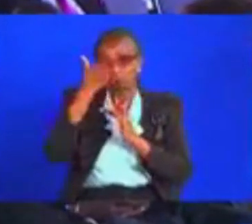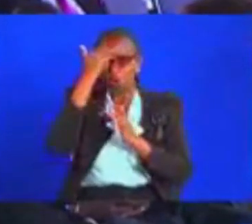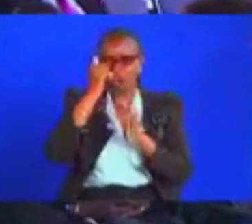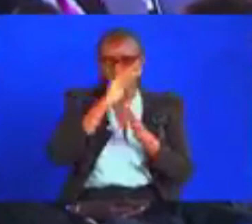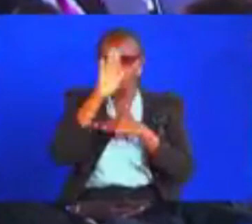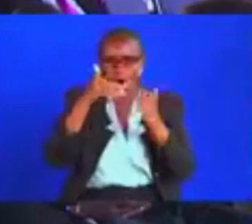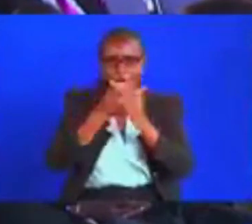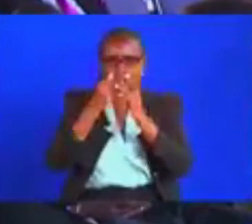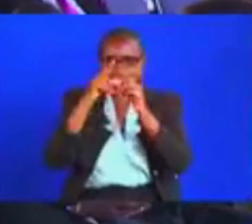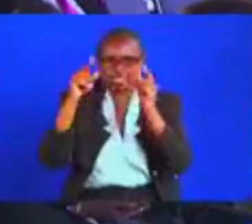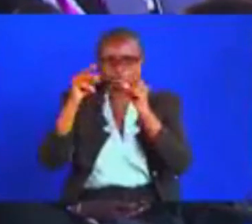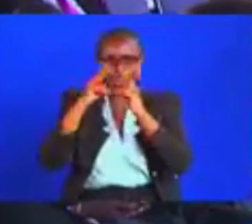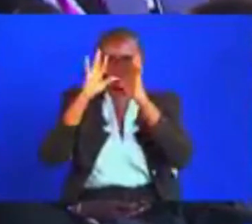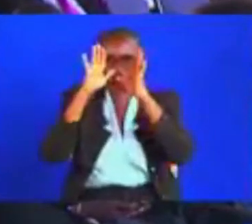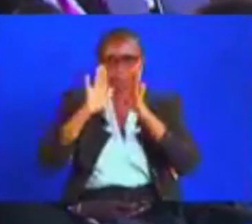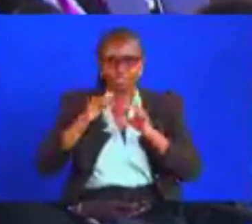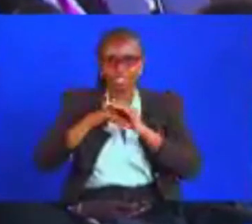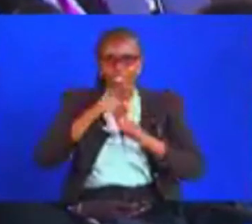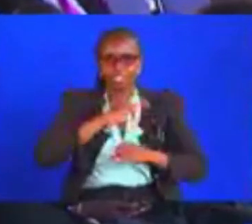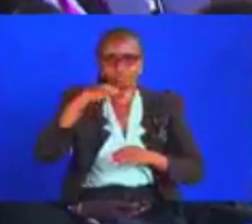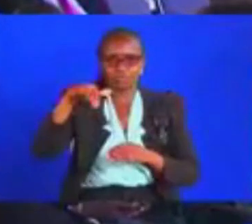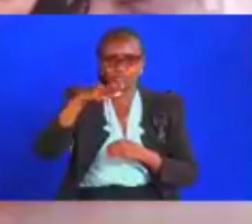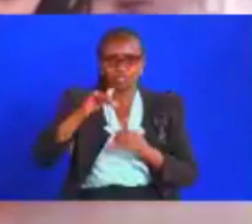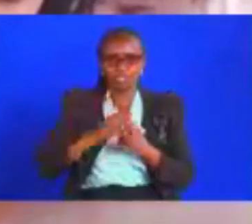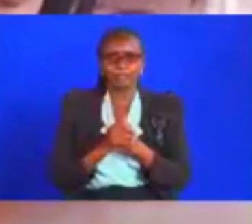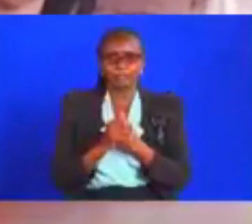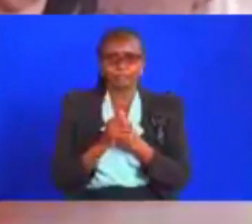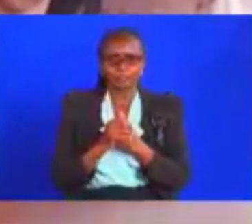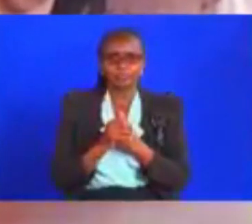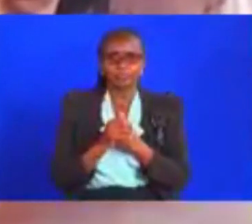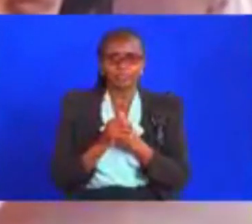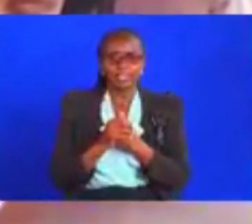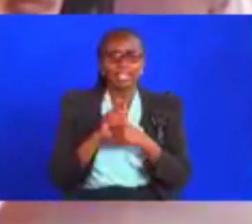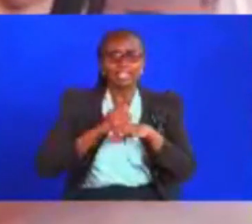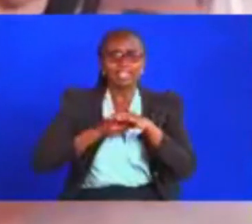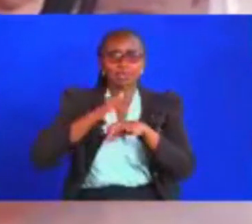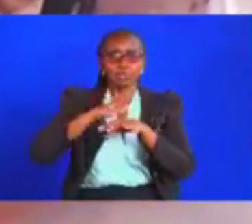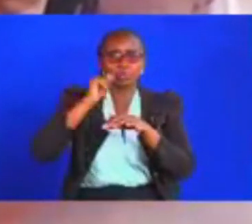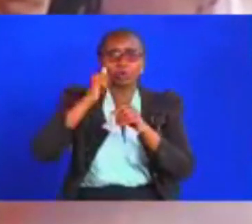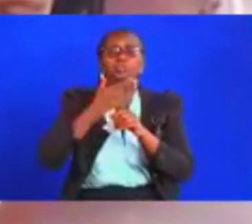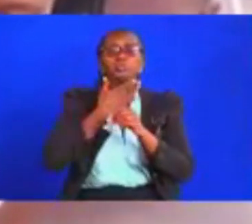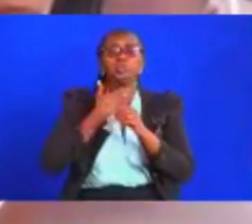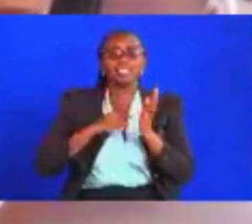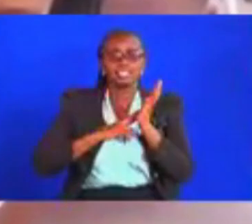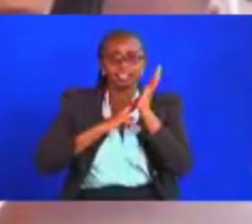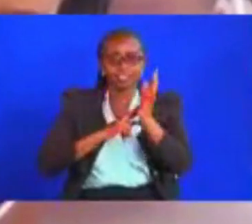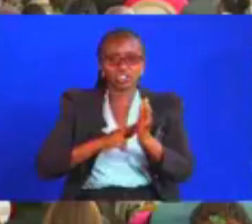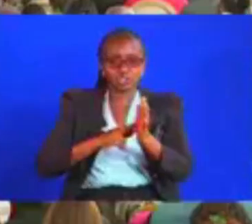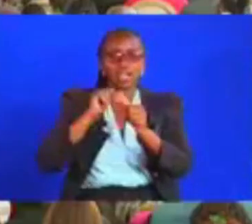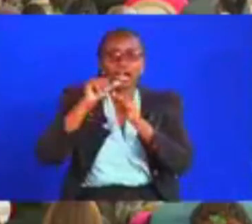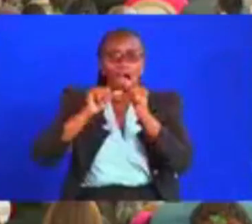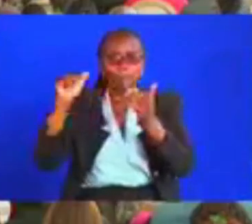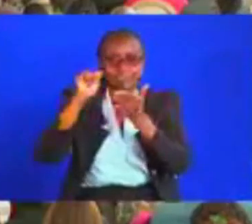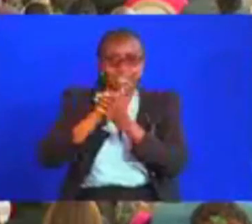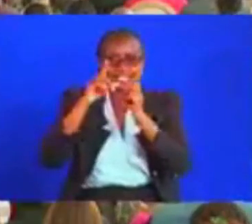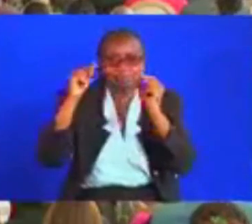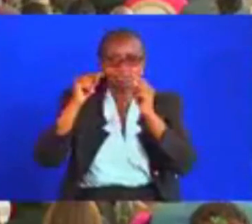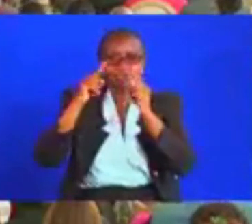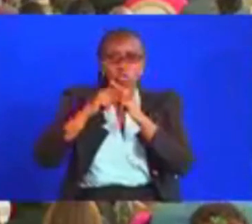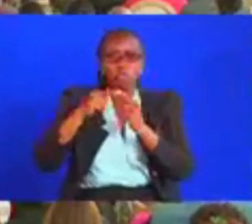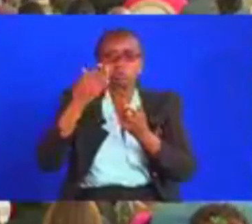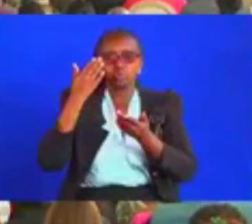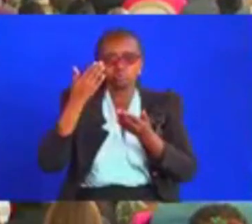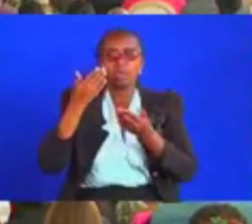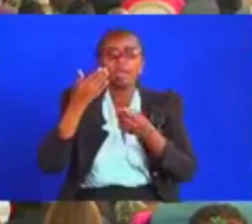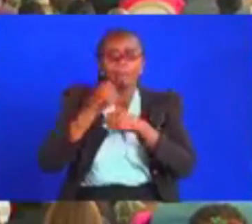those statements are keys in the spirit. And a time will come when you will need the revelation behind those statements to compel those doors